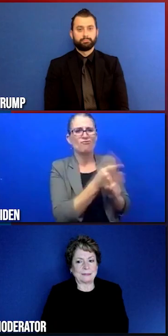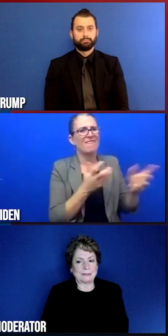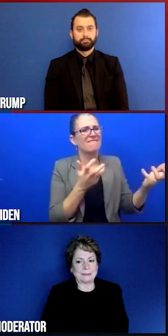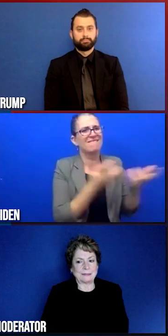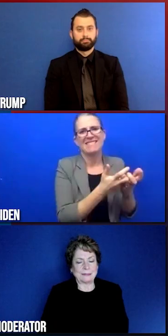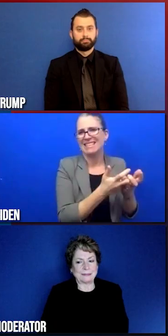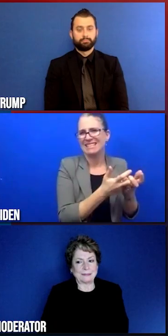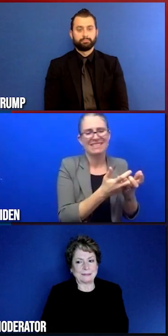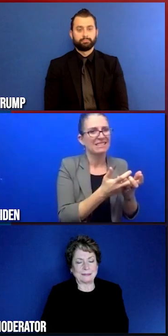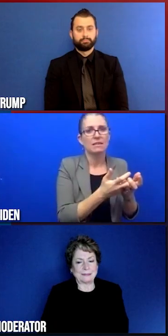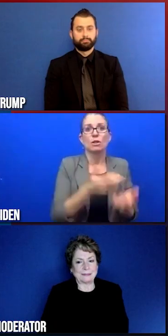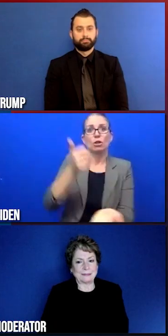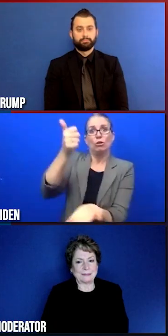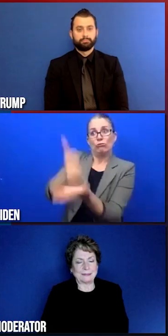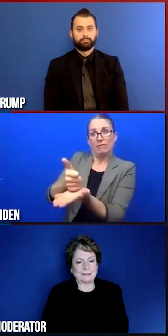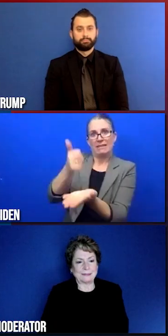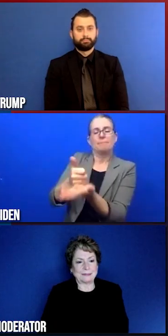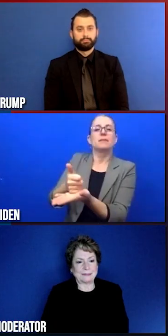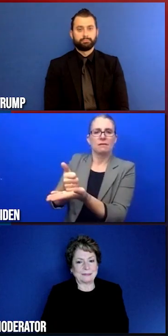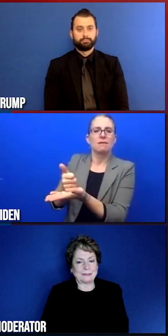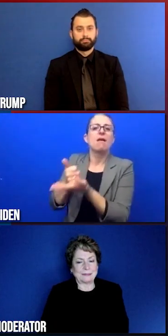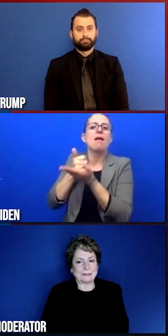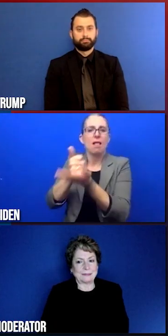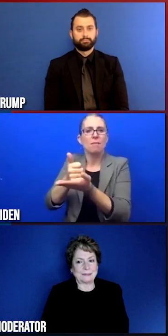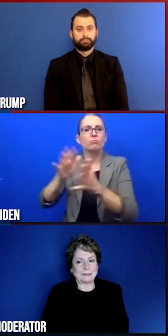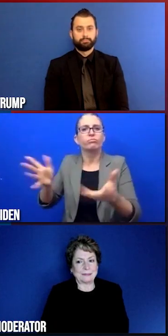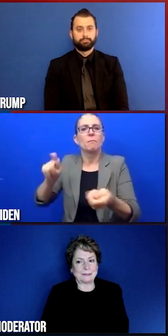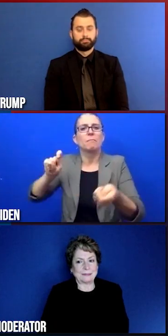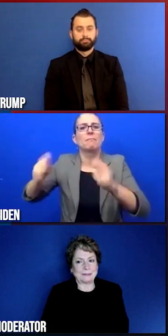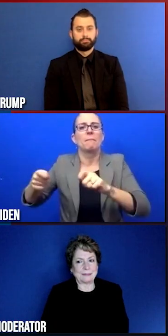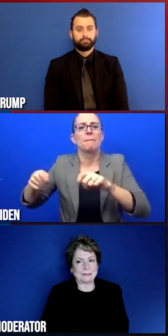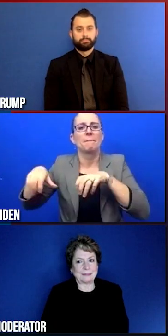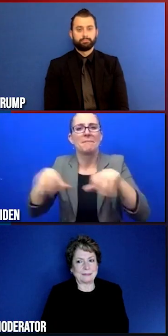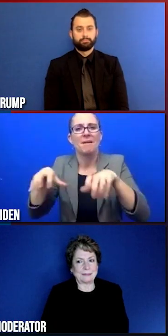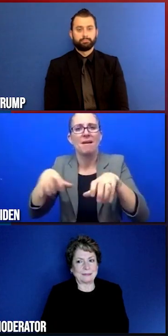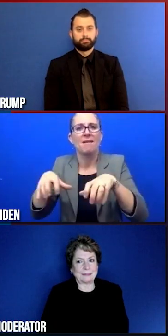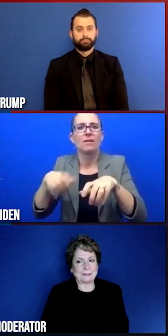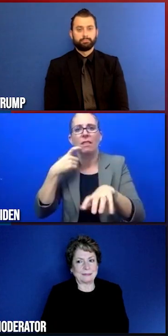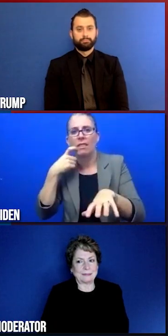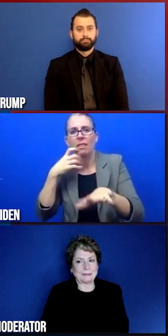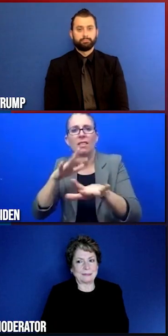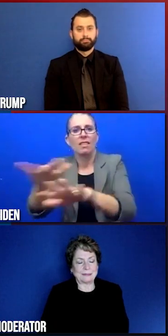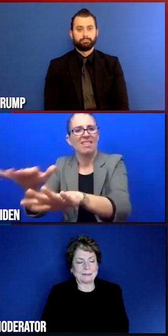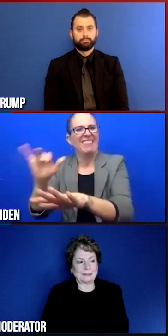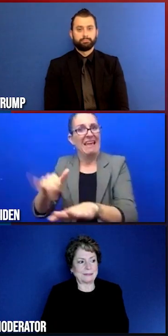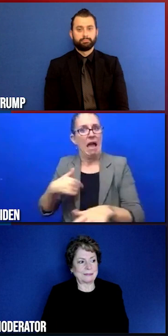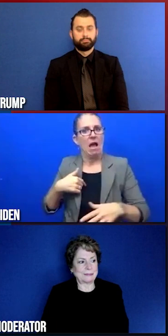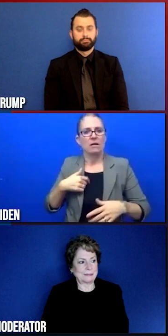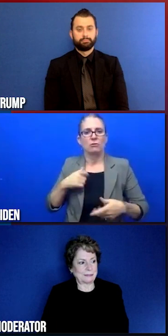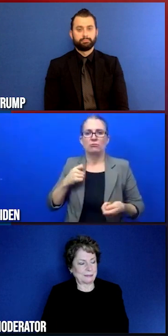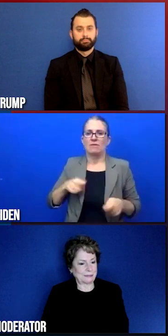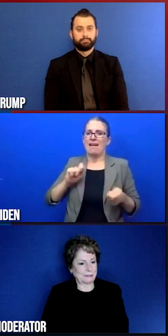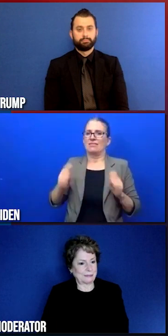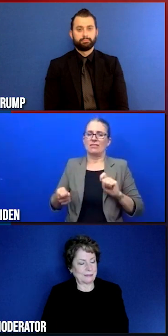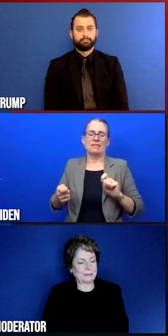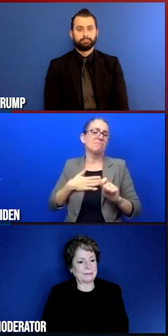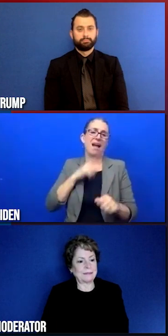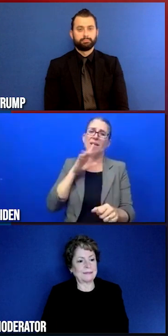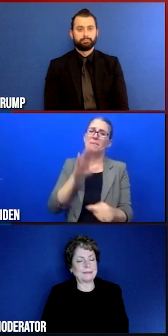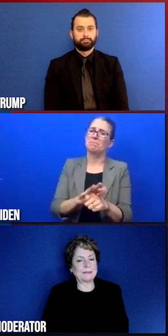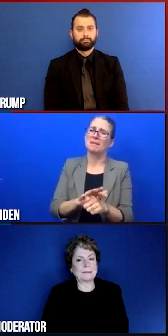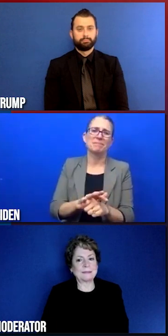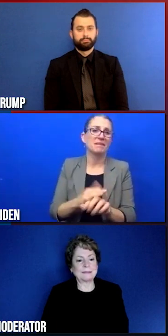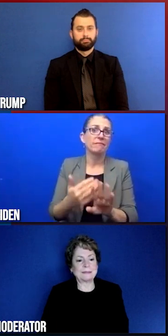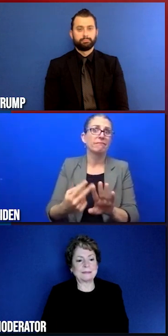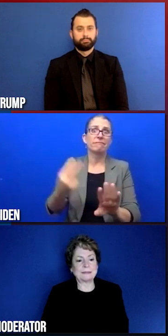we've been trying to do. That's what I'm going to get done because I think maybe the American people have now seen that, in fact, it was a mistake to